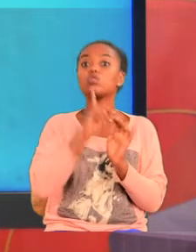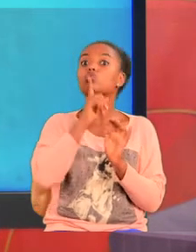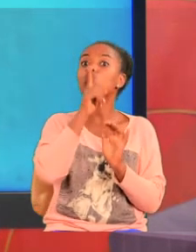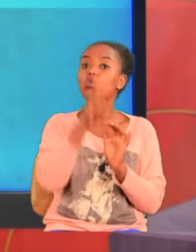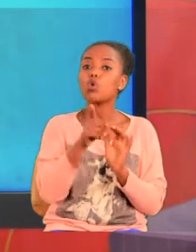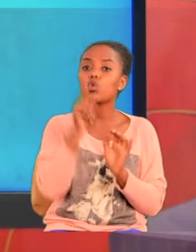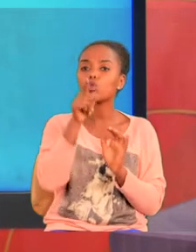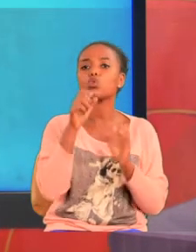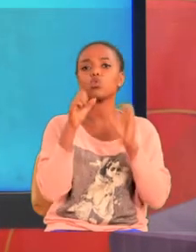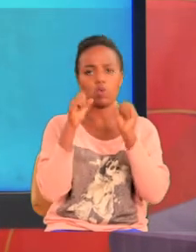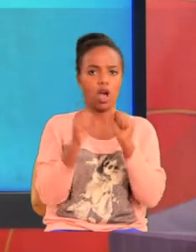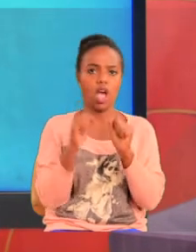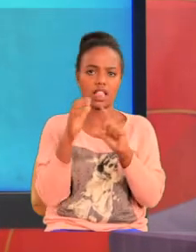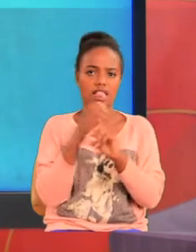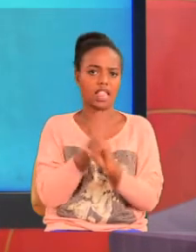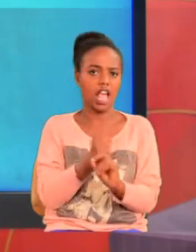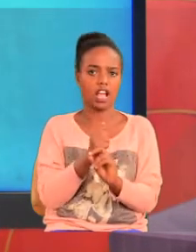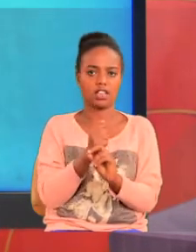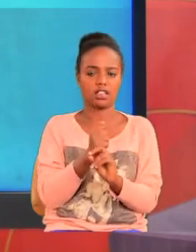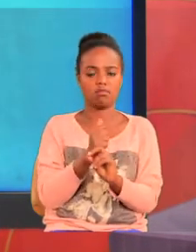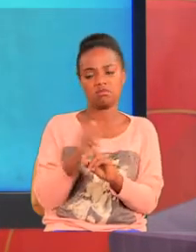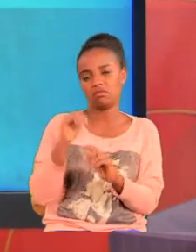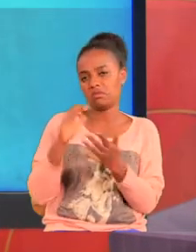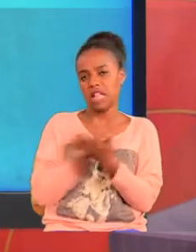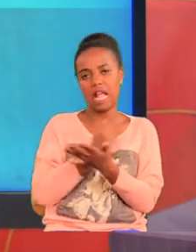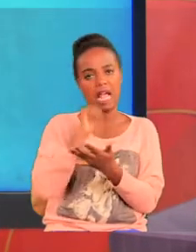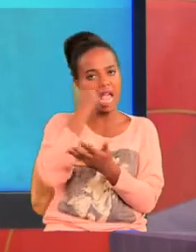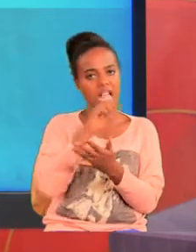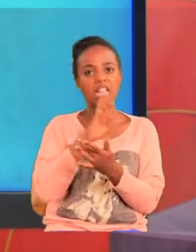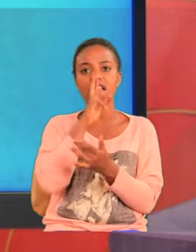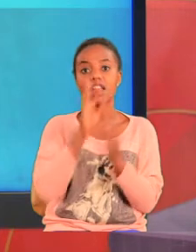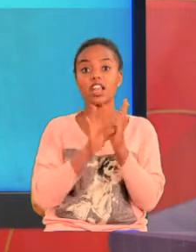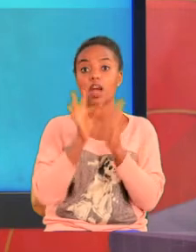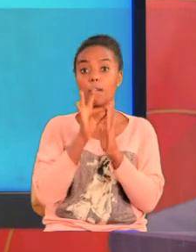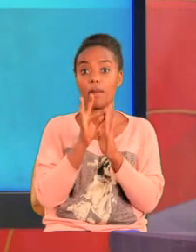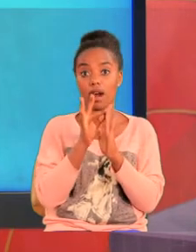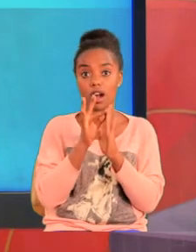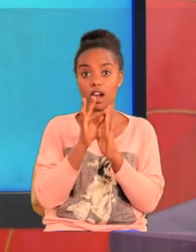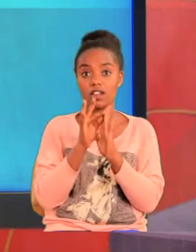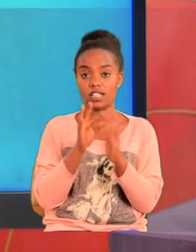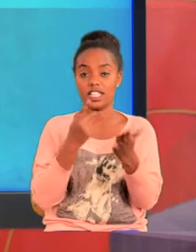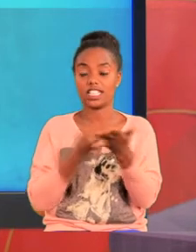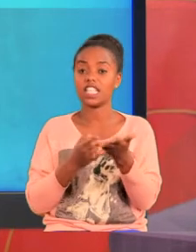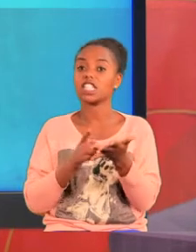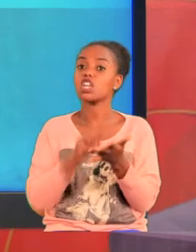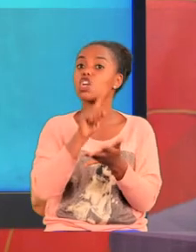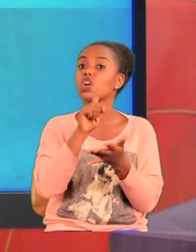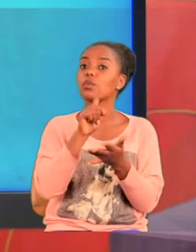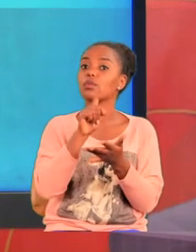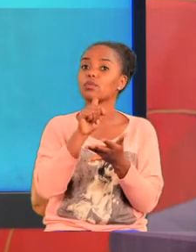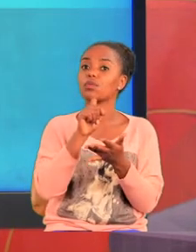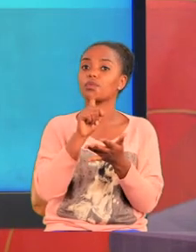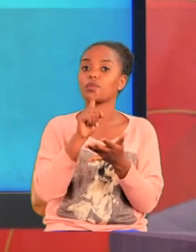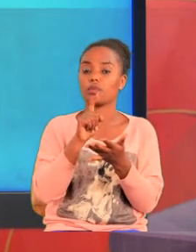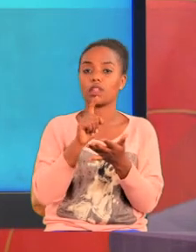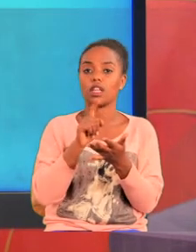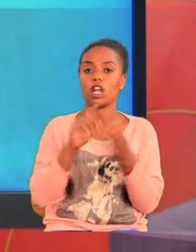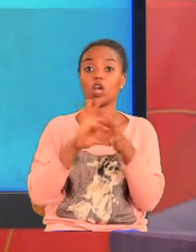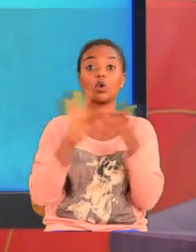you can take any real number so that this equation is always